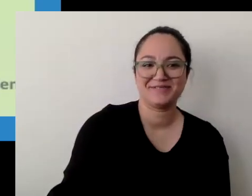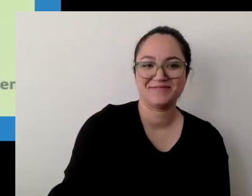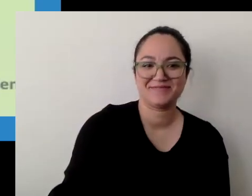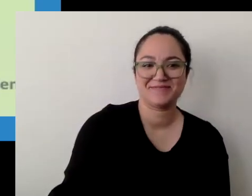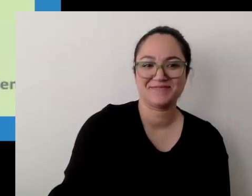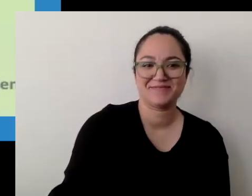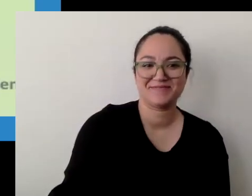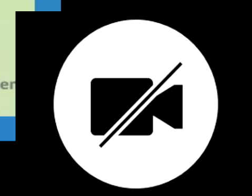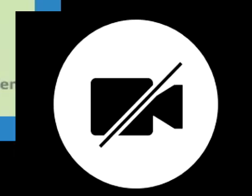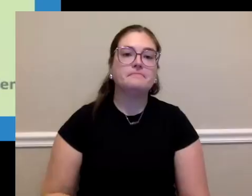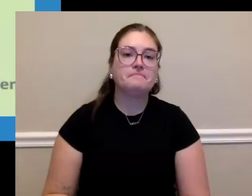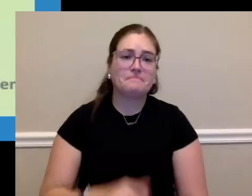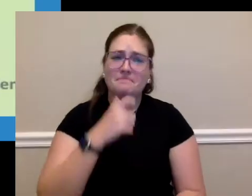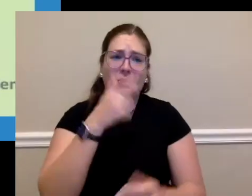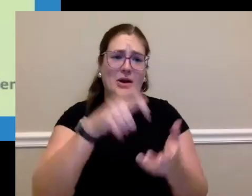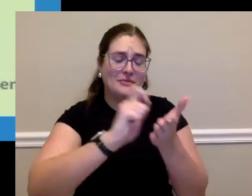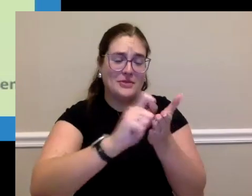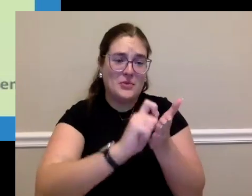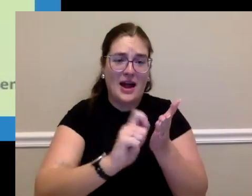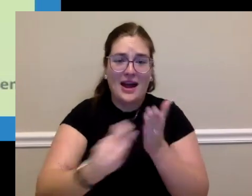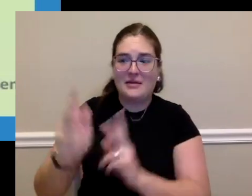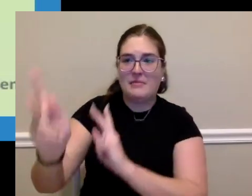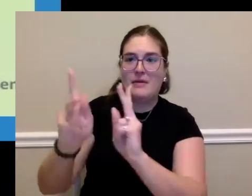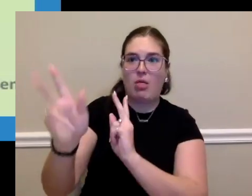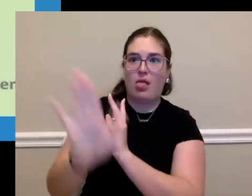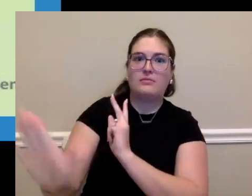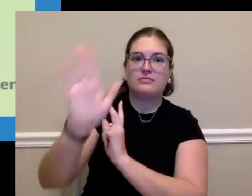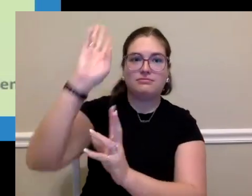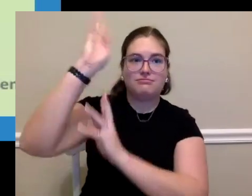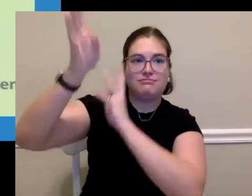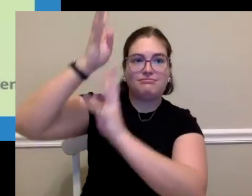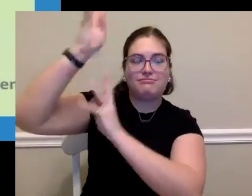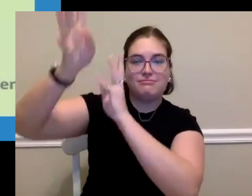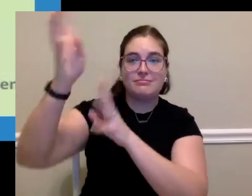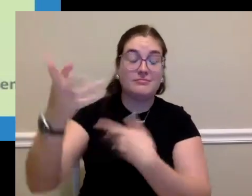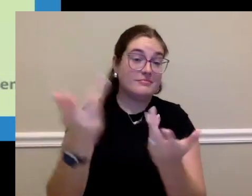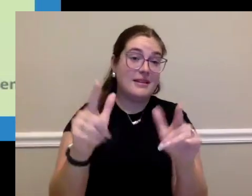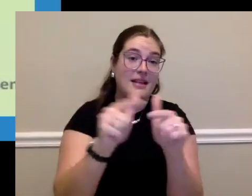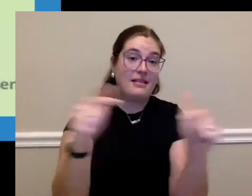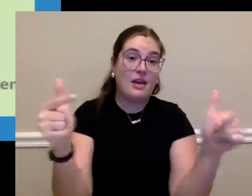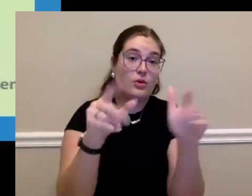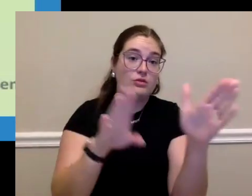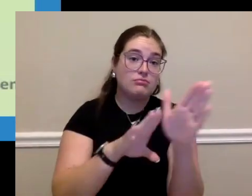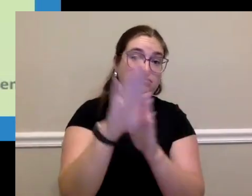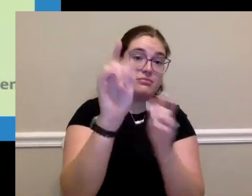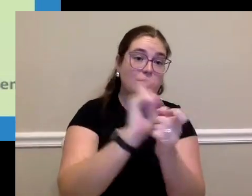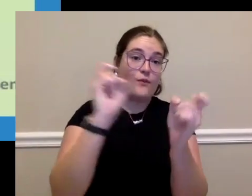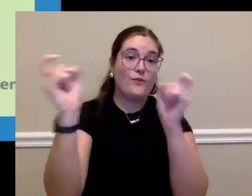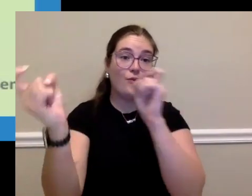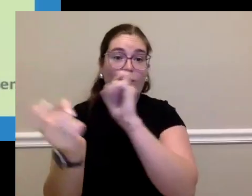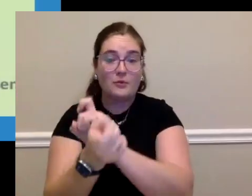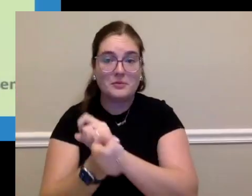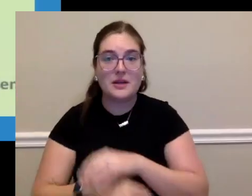come up with that themselves. Um, it's language evolves. Yes. Okay, now I know what to